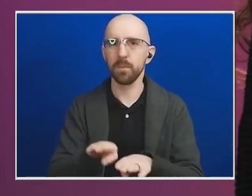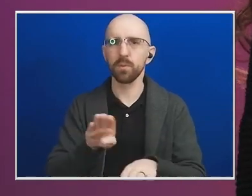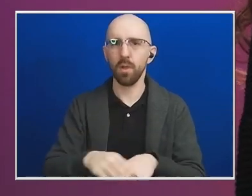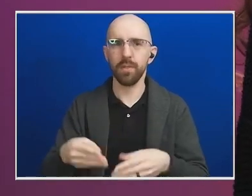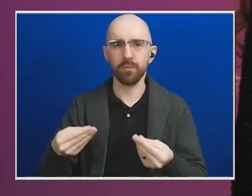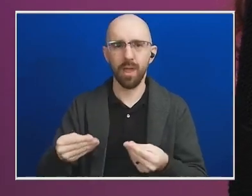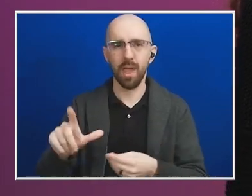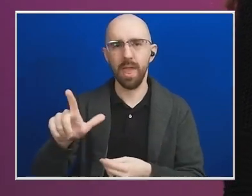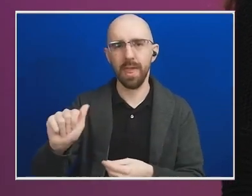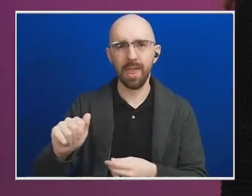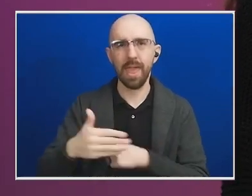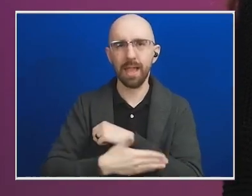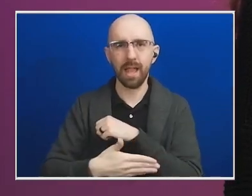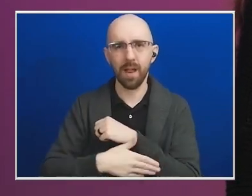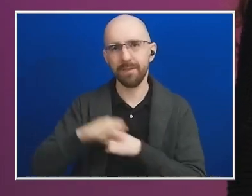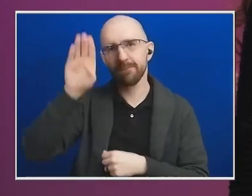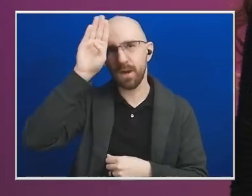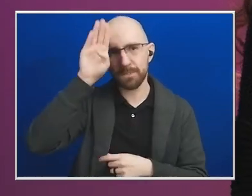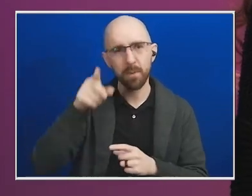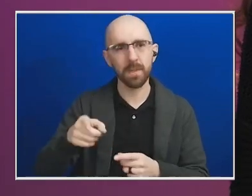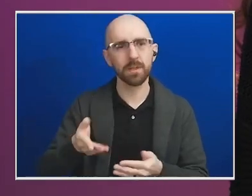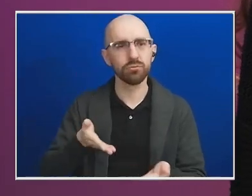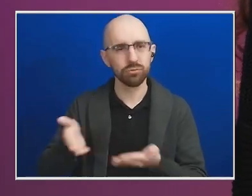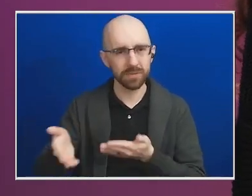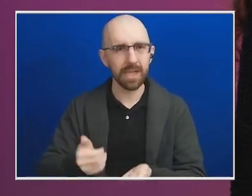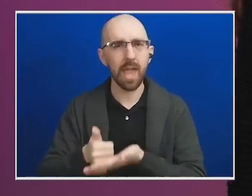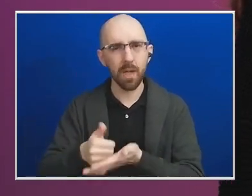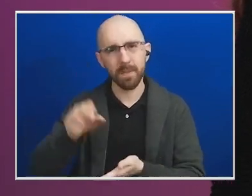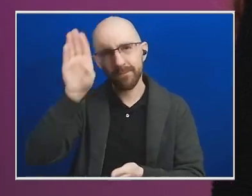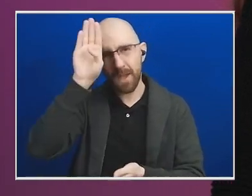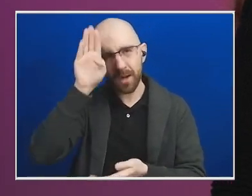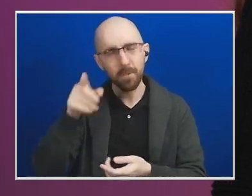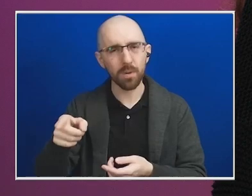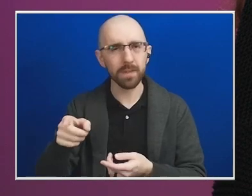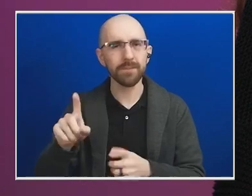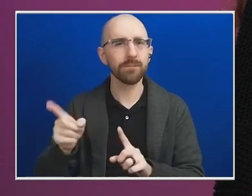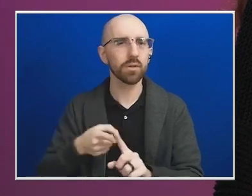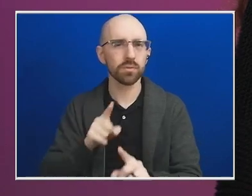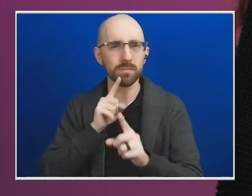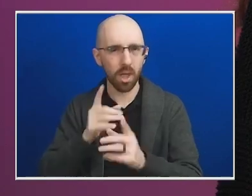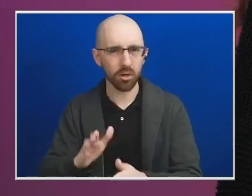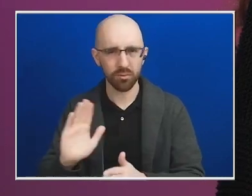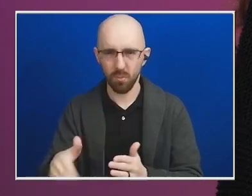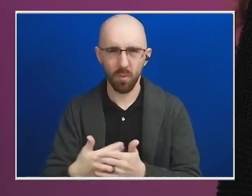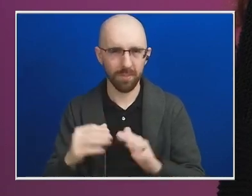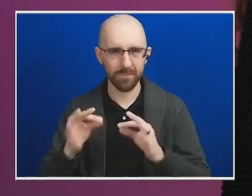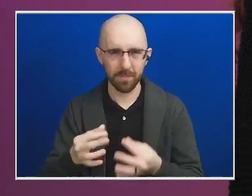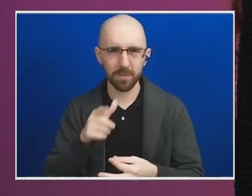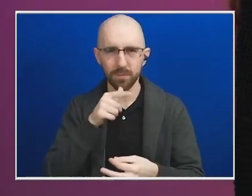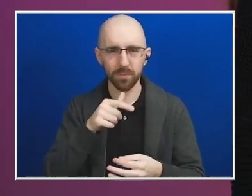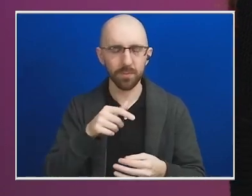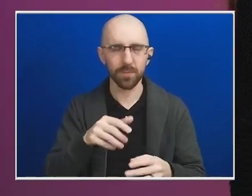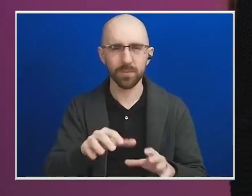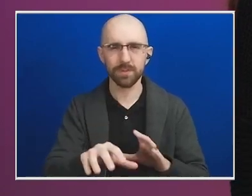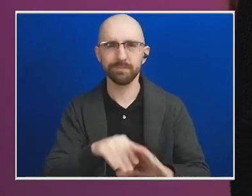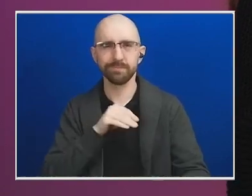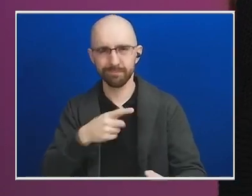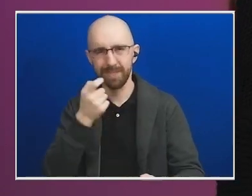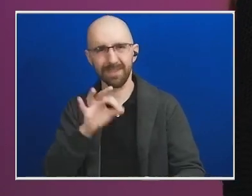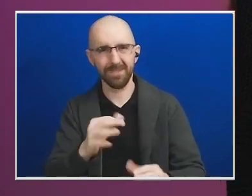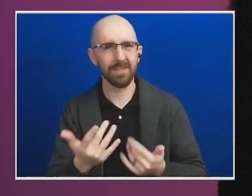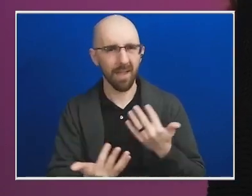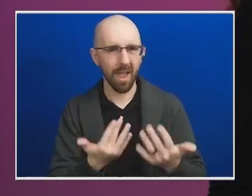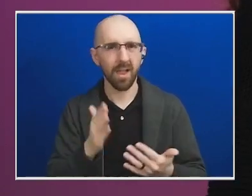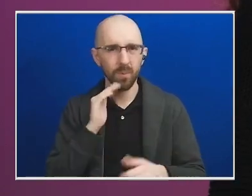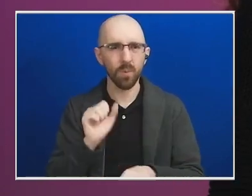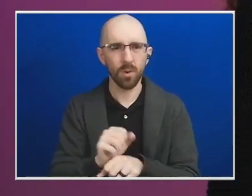Department, servicing and helping the fire department and first responders for all the families that have been displaced in the wildfires. We're going to work with the chaplain